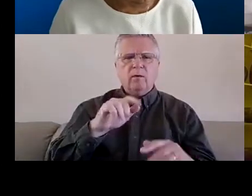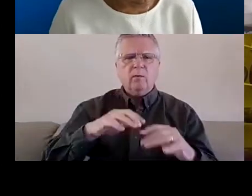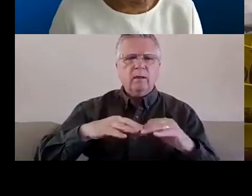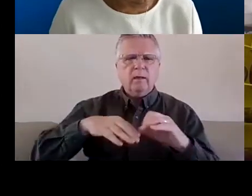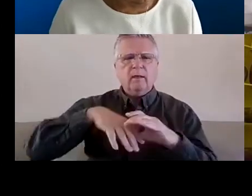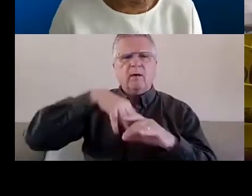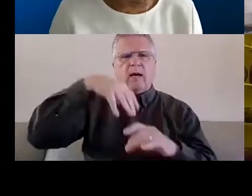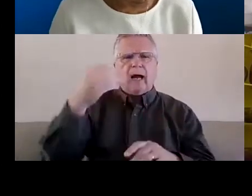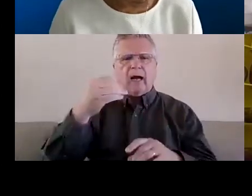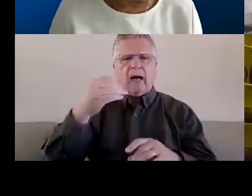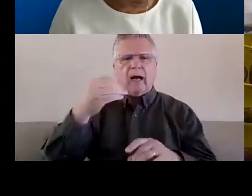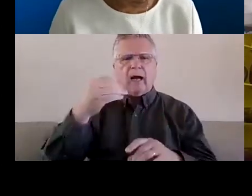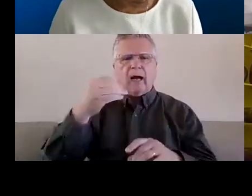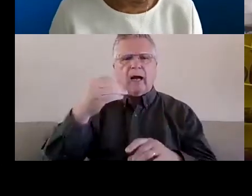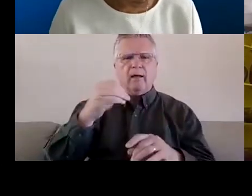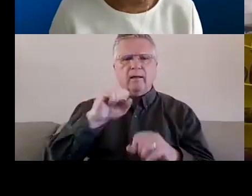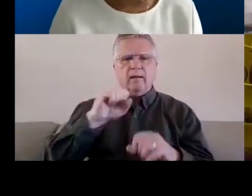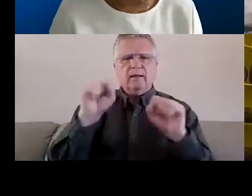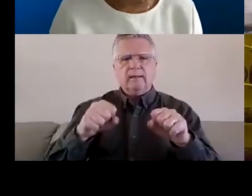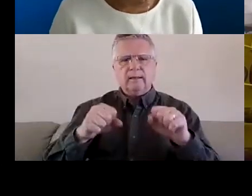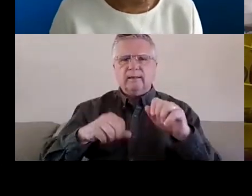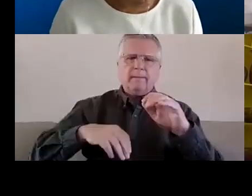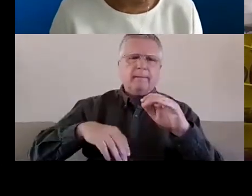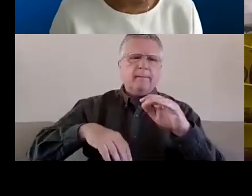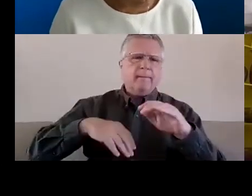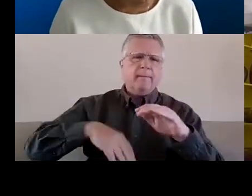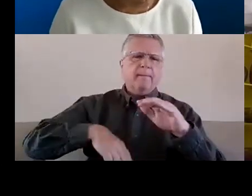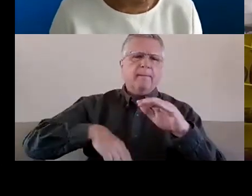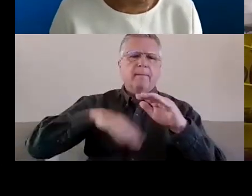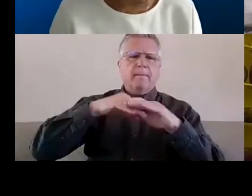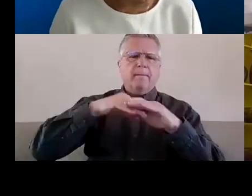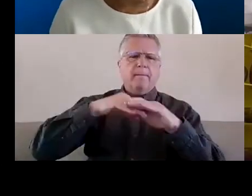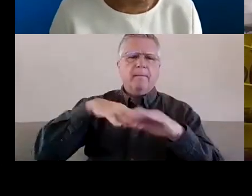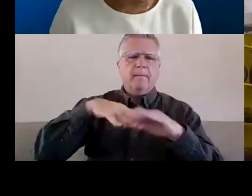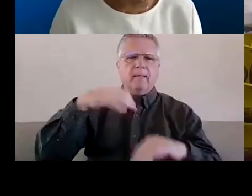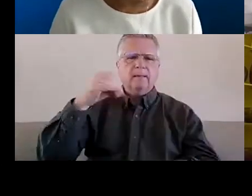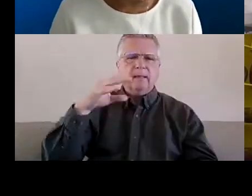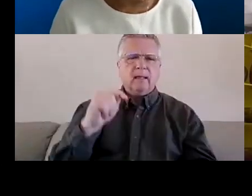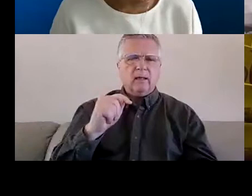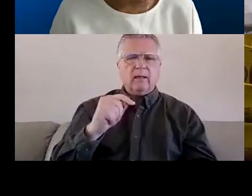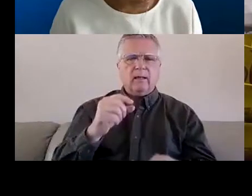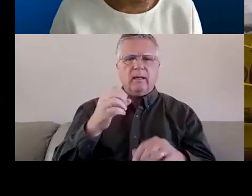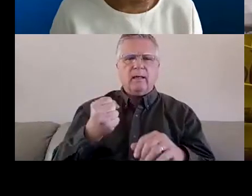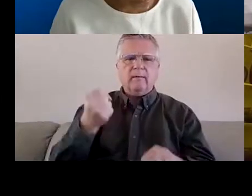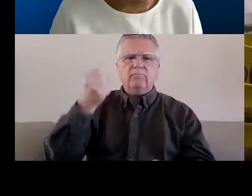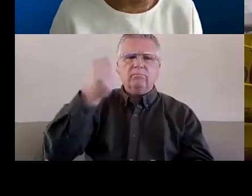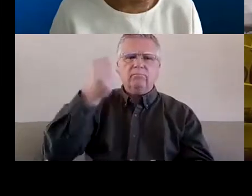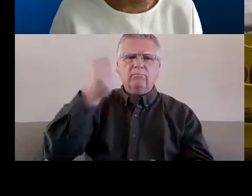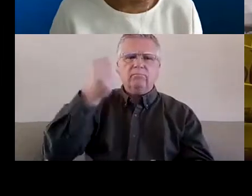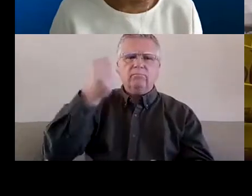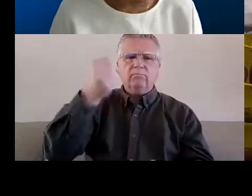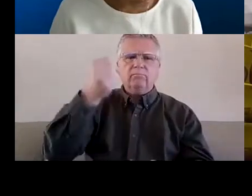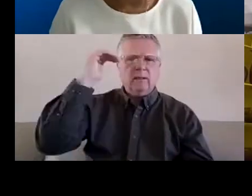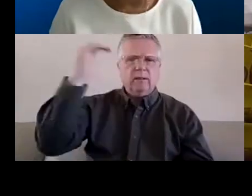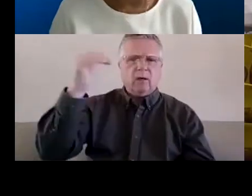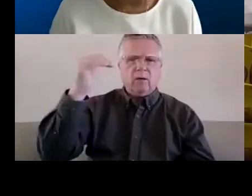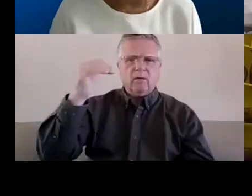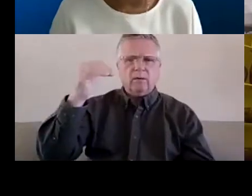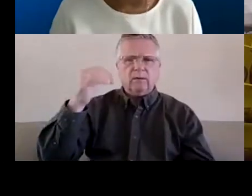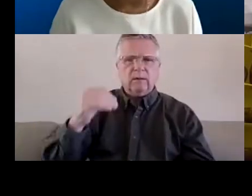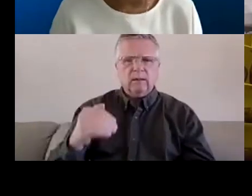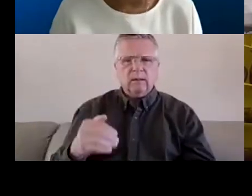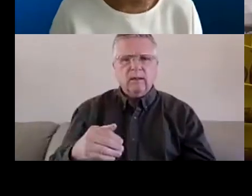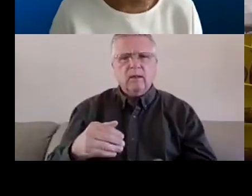system and are forced to become adults when their childhood was stolen and taken away from